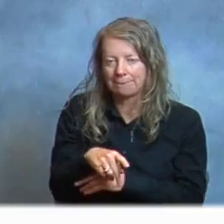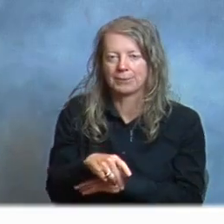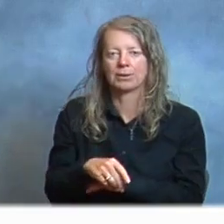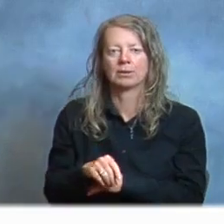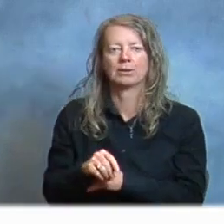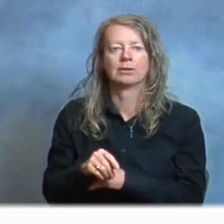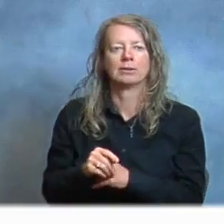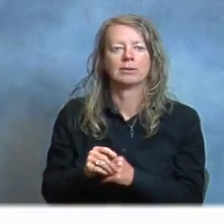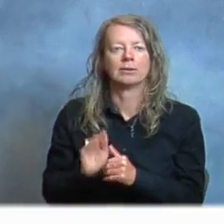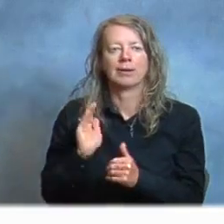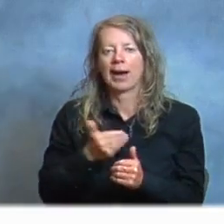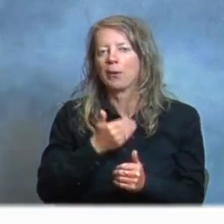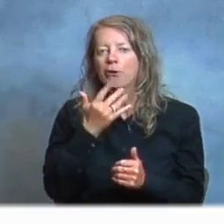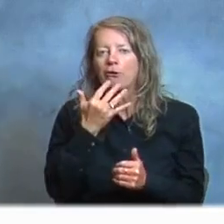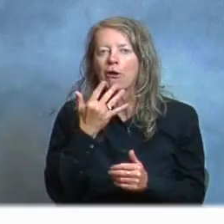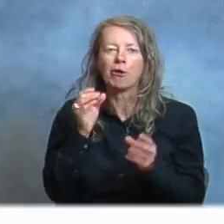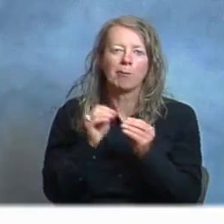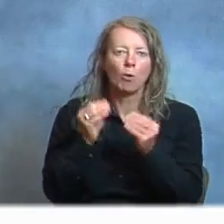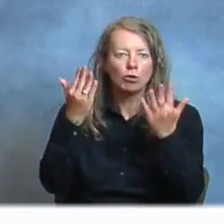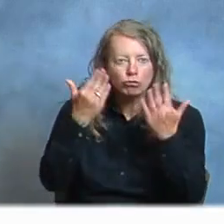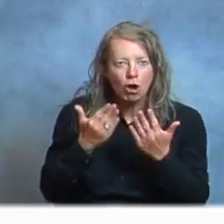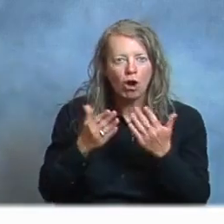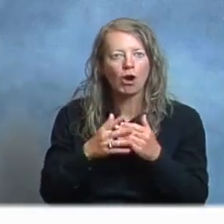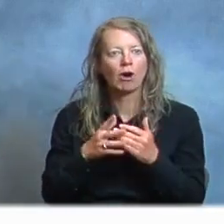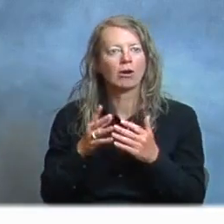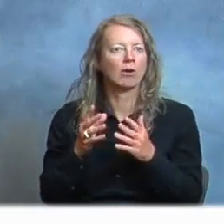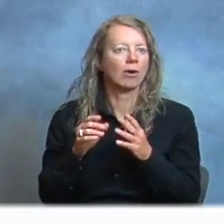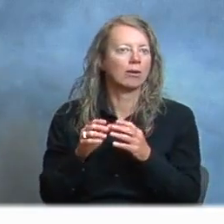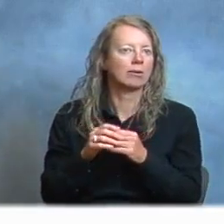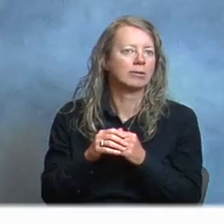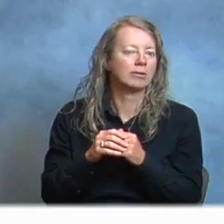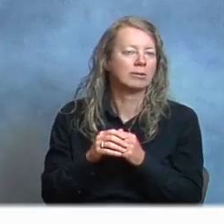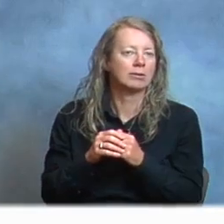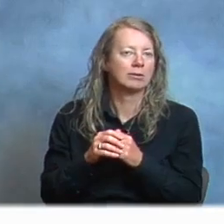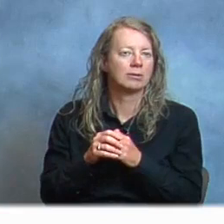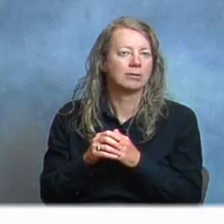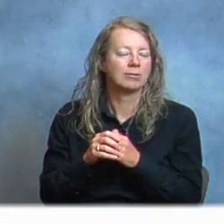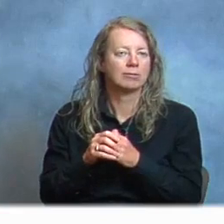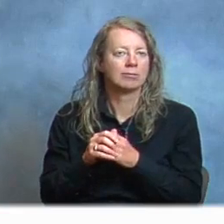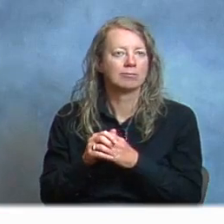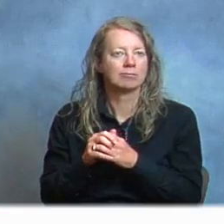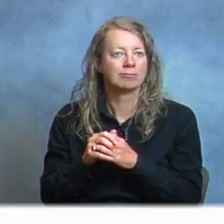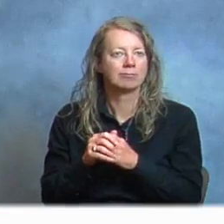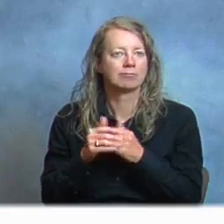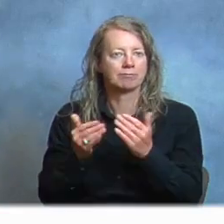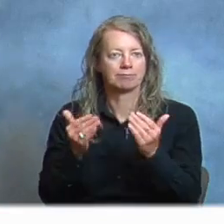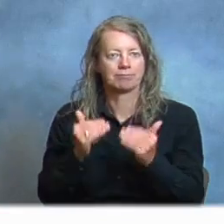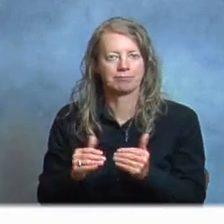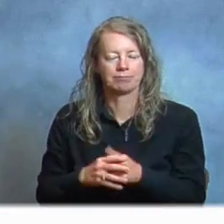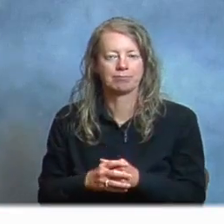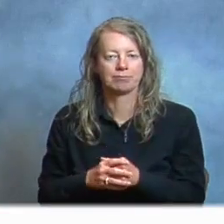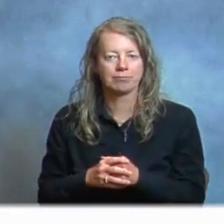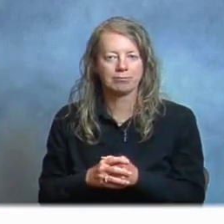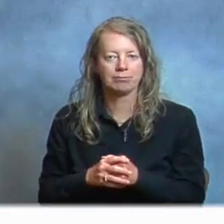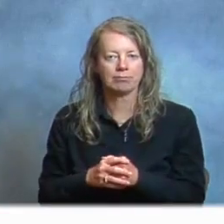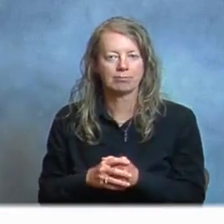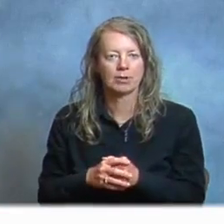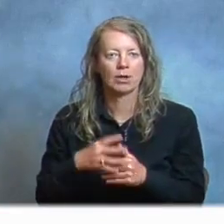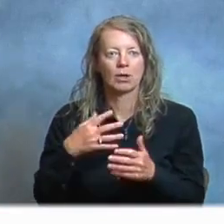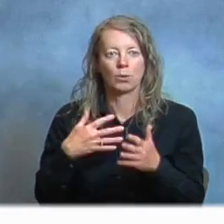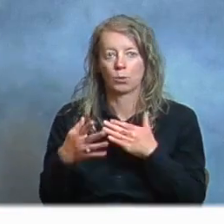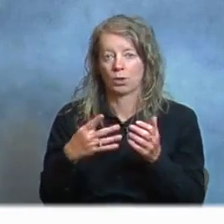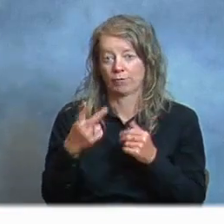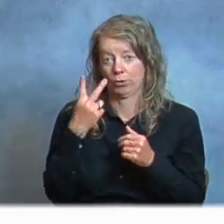and darker and bright. And I wanted to share, when looking at the vaccination